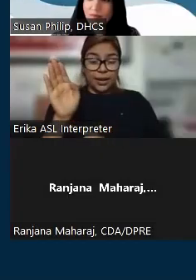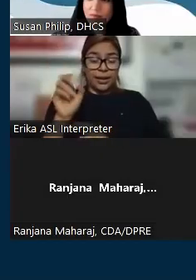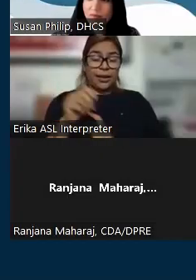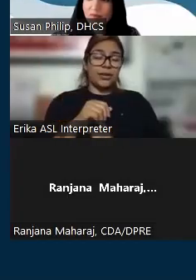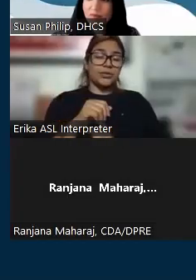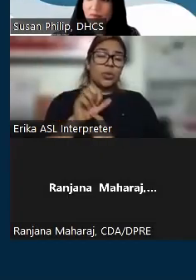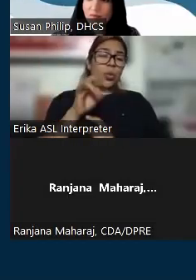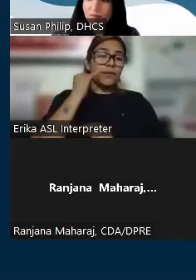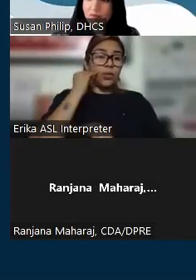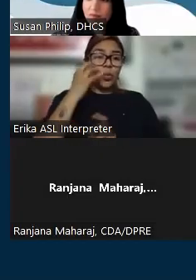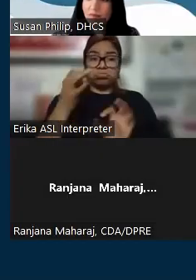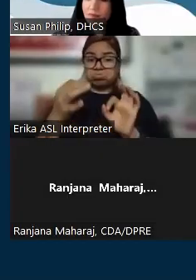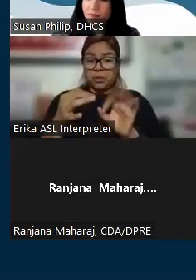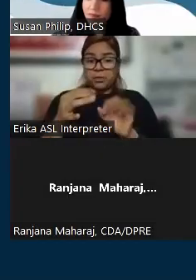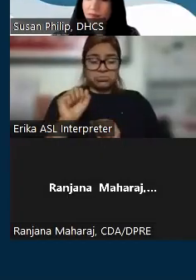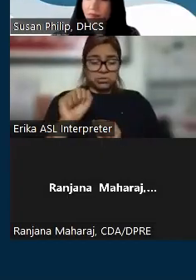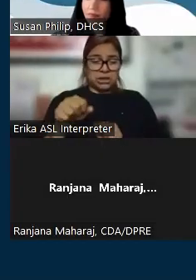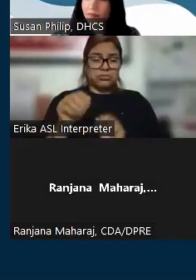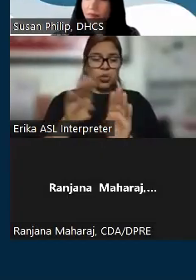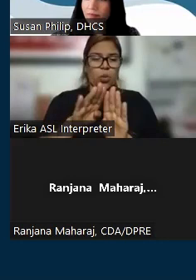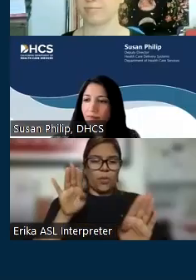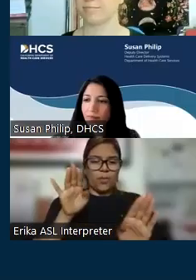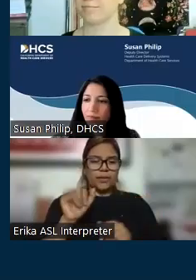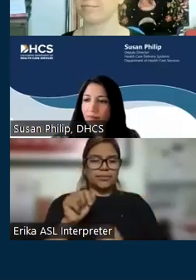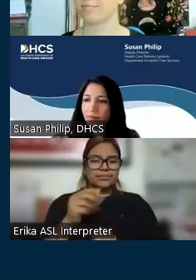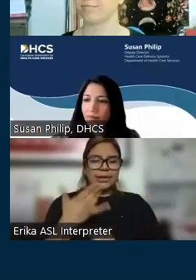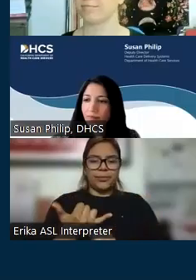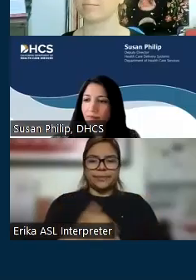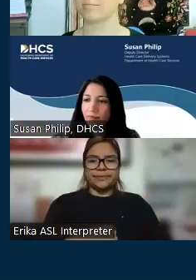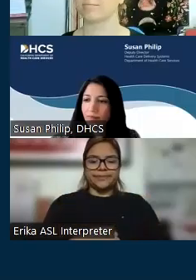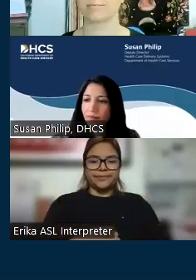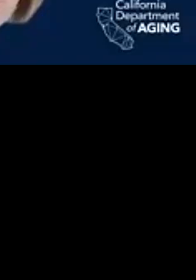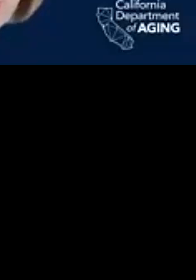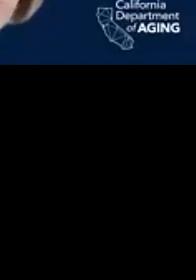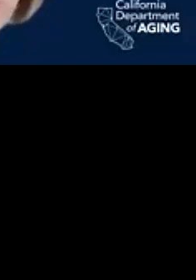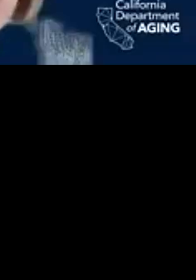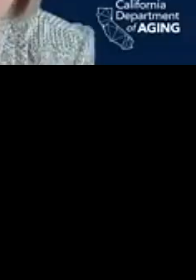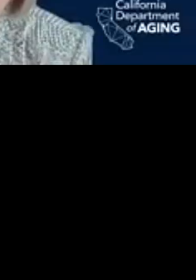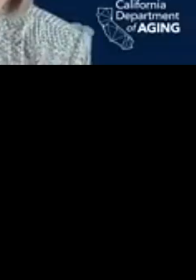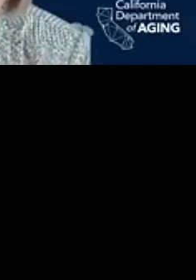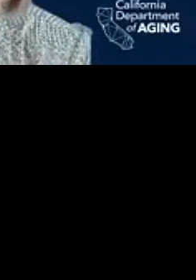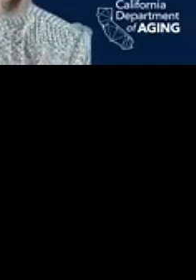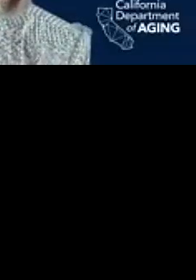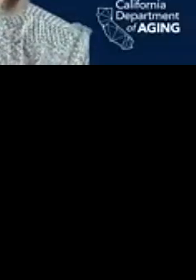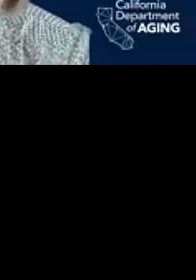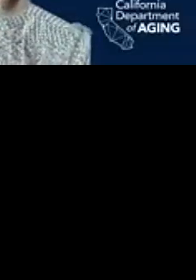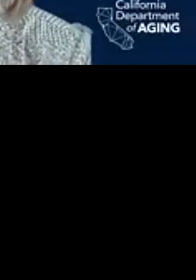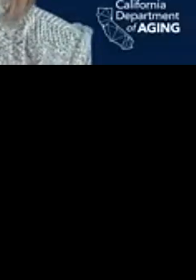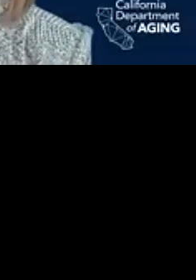make a comment, and we will elevate that. It looks like we have Jared up first. Thank you,